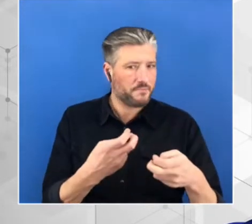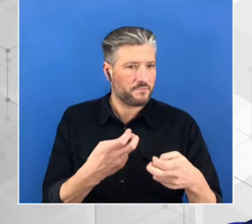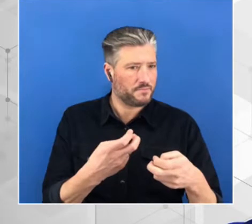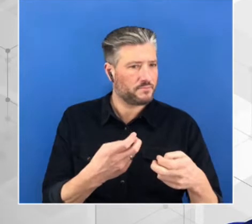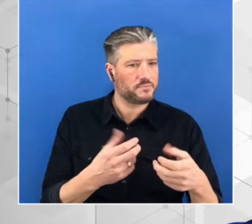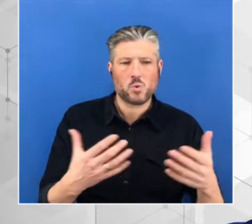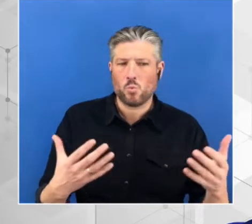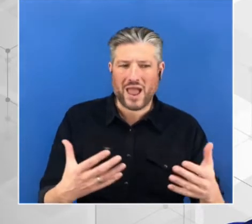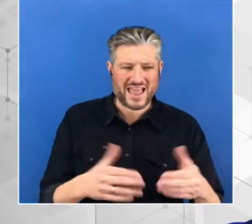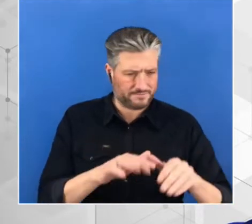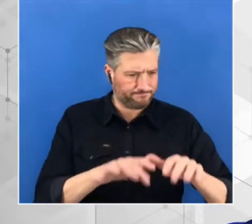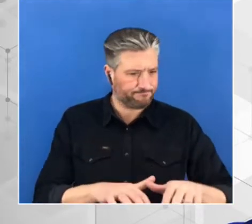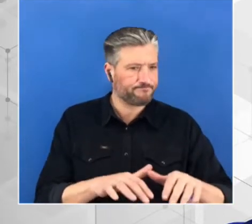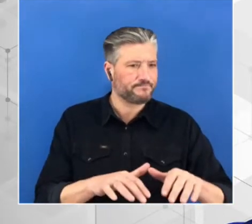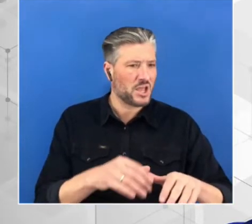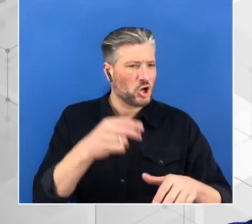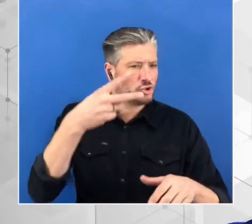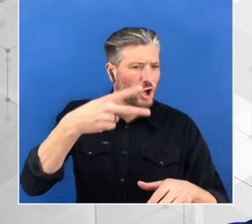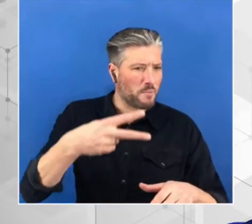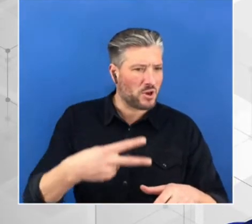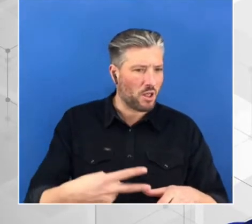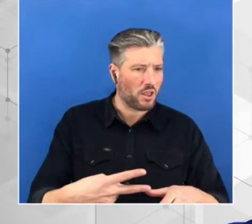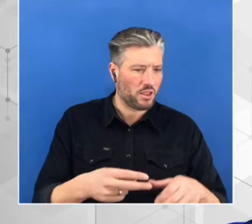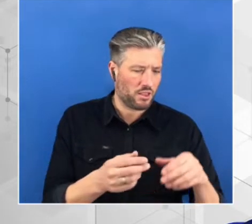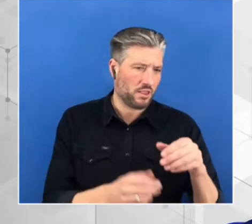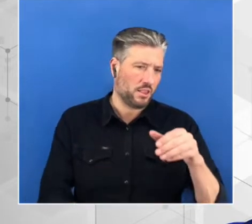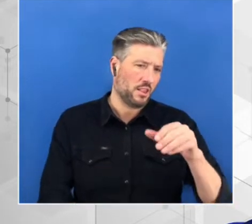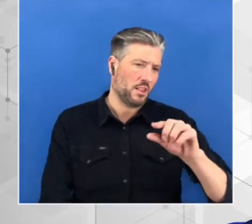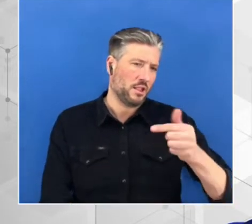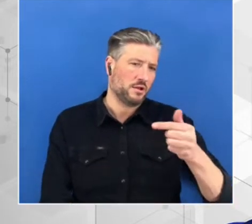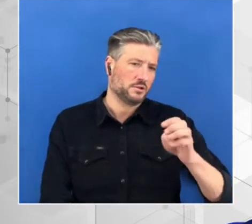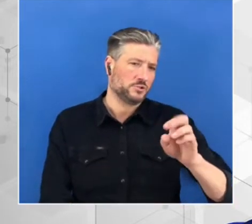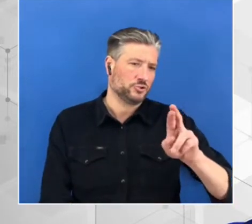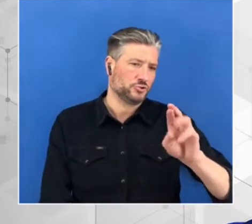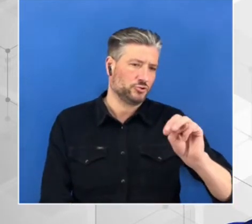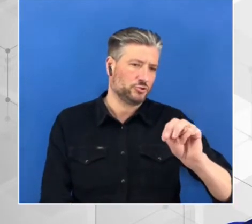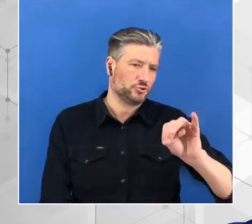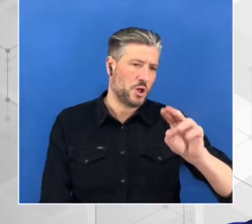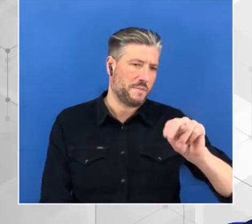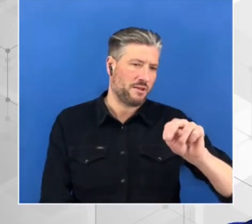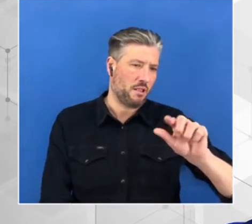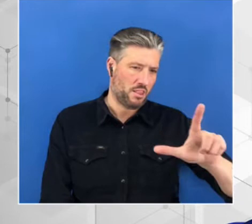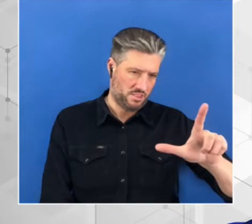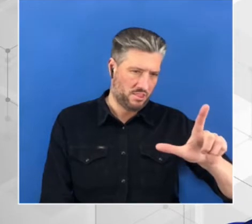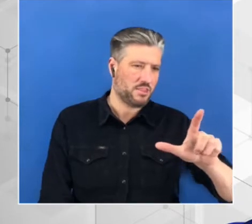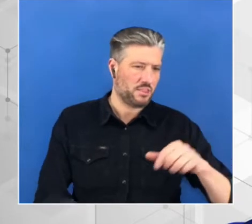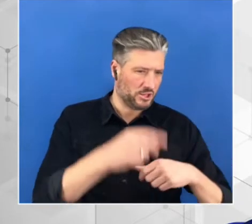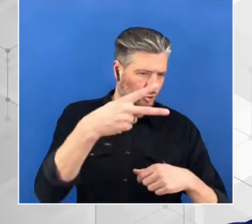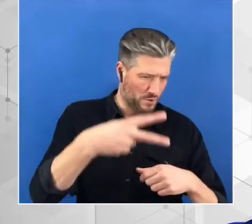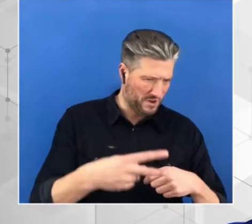see this in the terminal as well. So those are the tools that I use while developing.